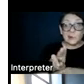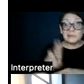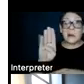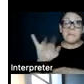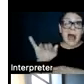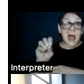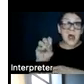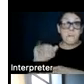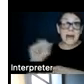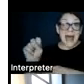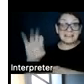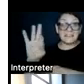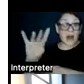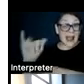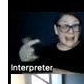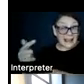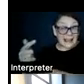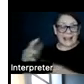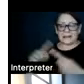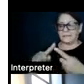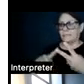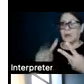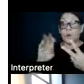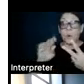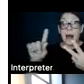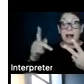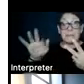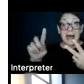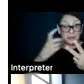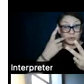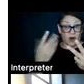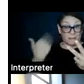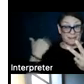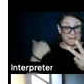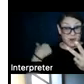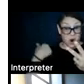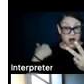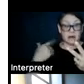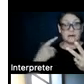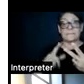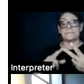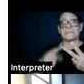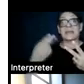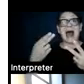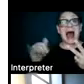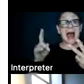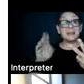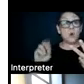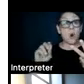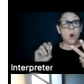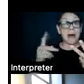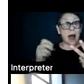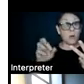fracking, those well pads that you saw earlier and their road infrastructure, hydropower reservoirs,